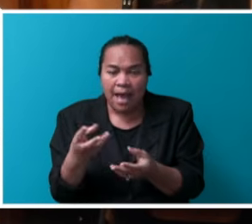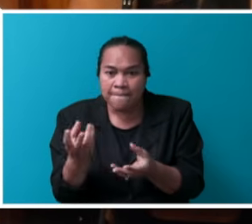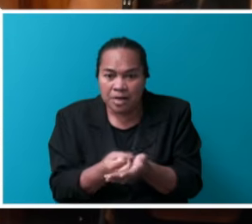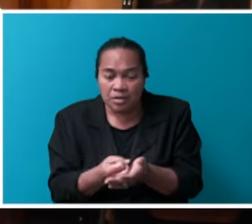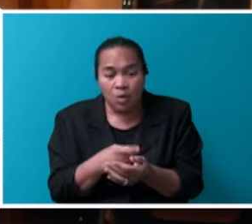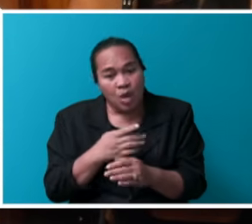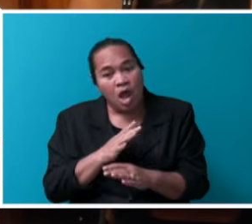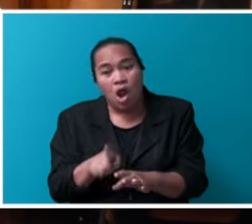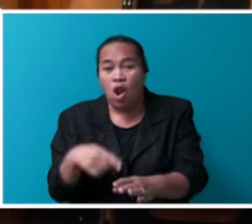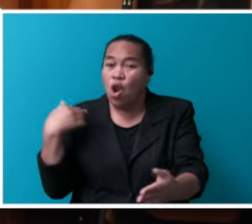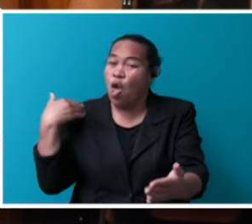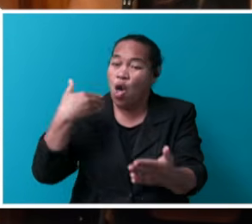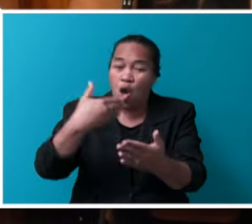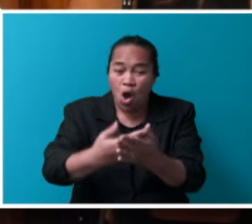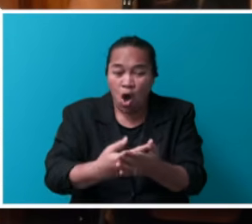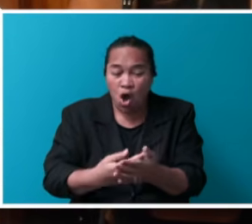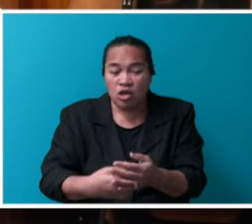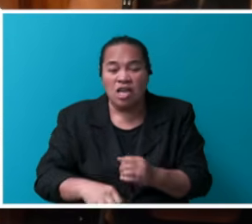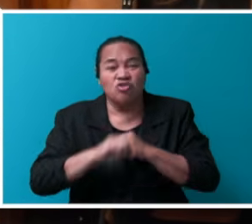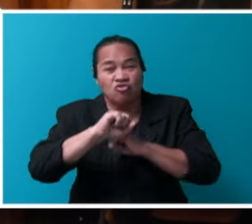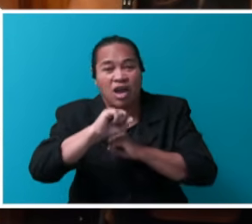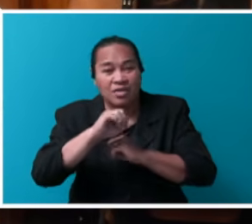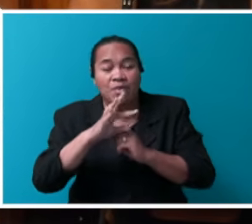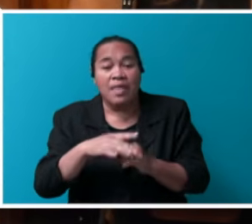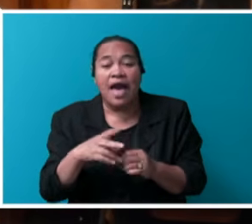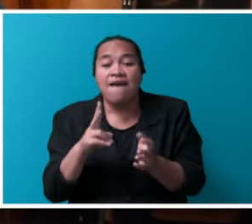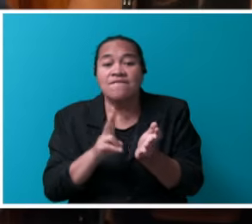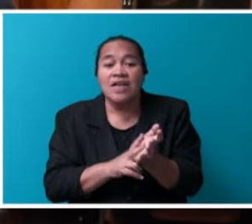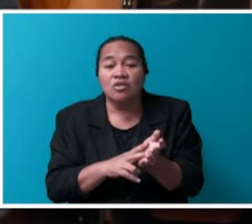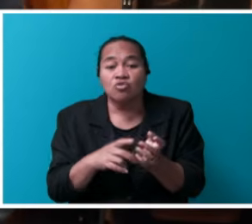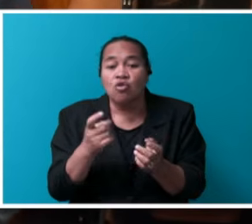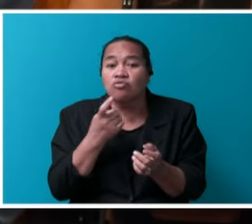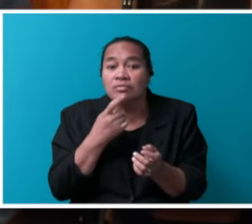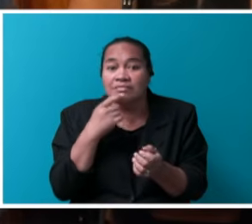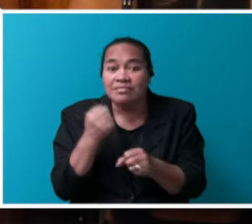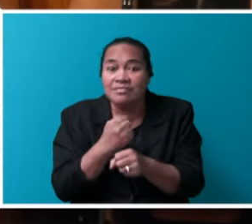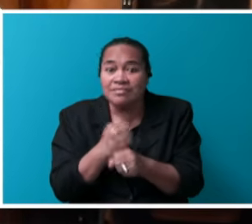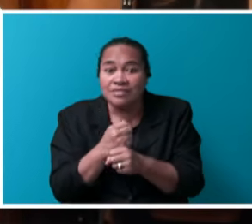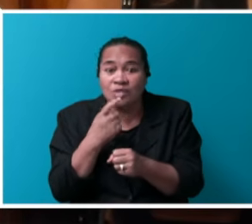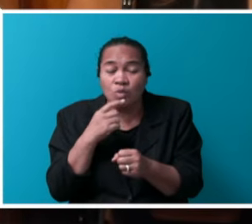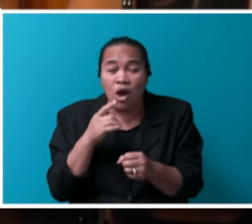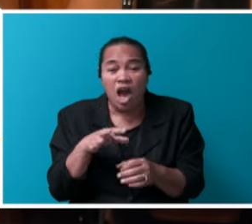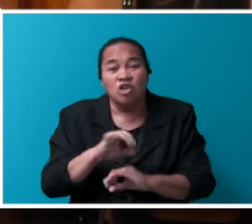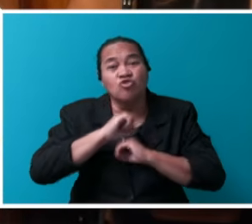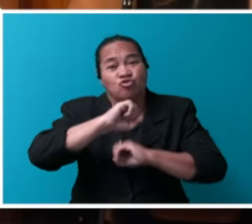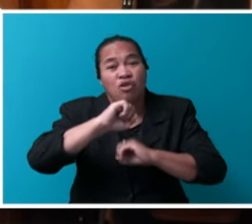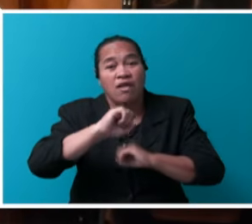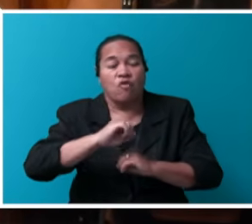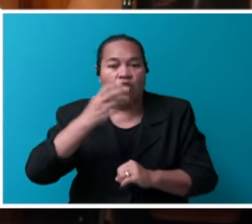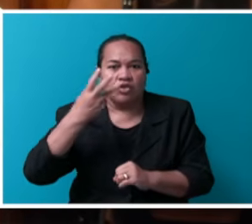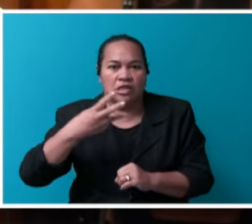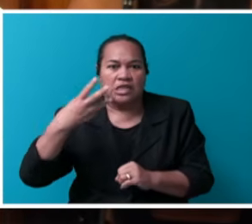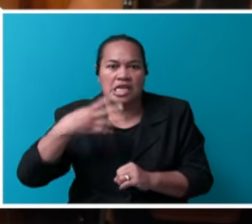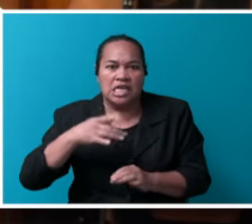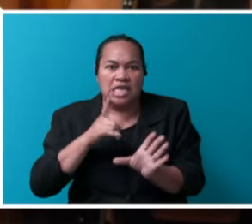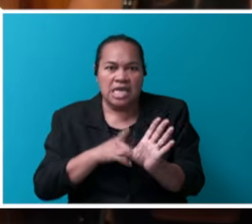the world by compensating the workers of Batukola gold mine who were on strike for 33 years. We gave justice